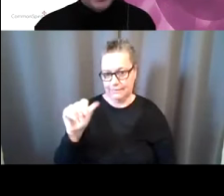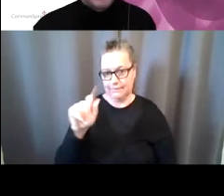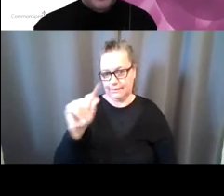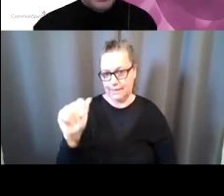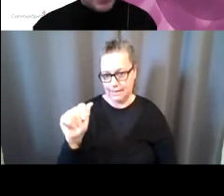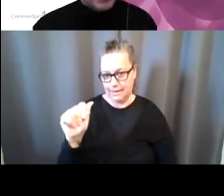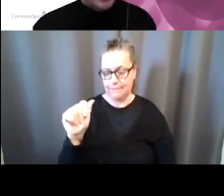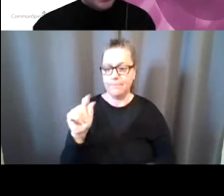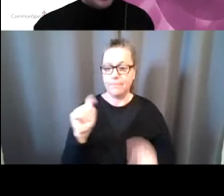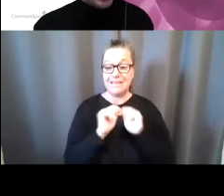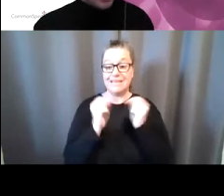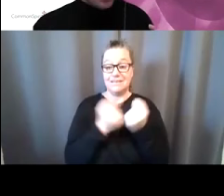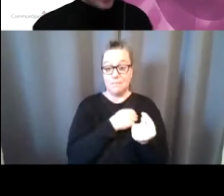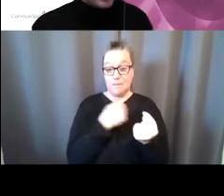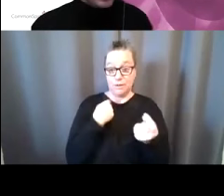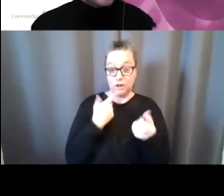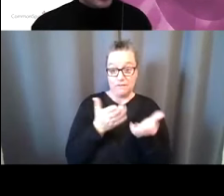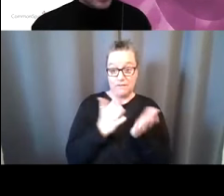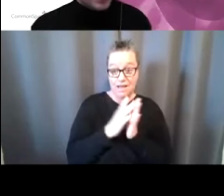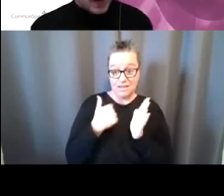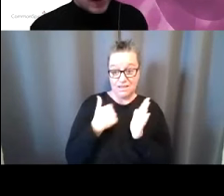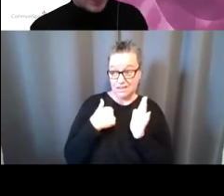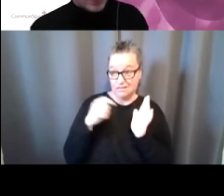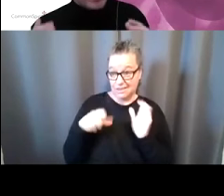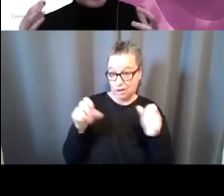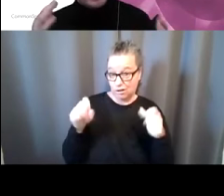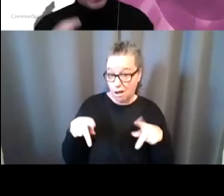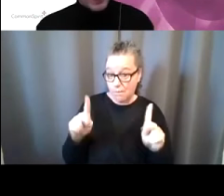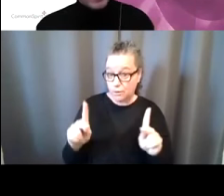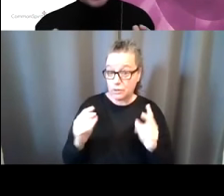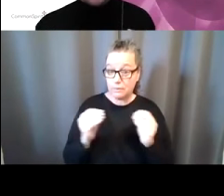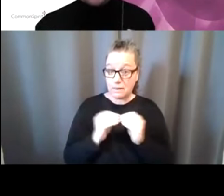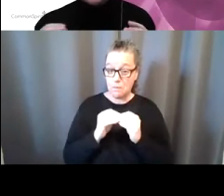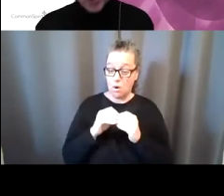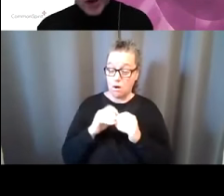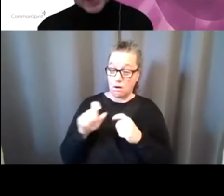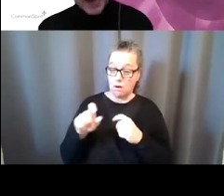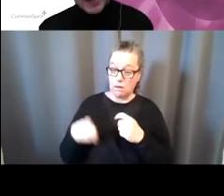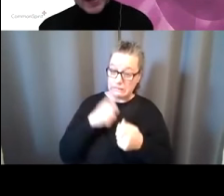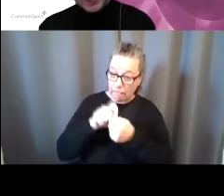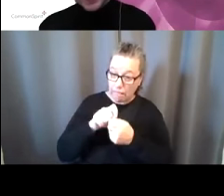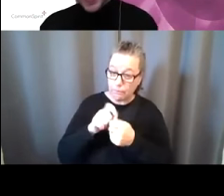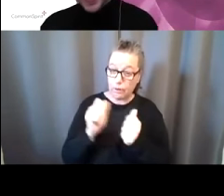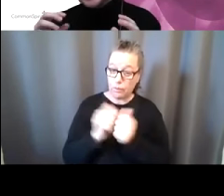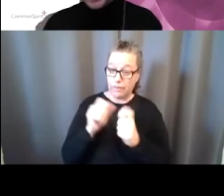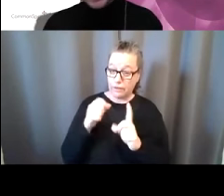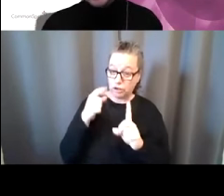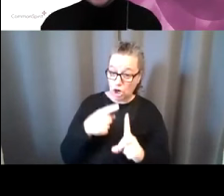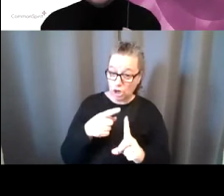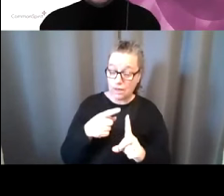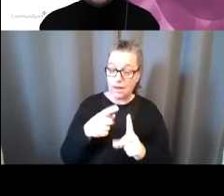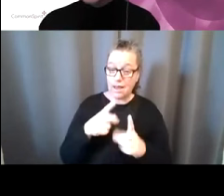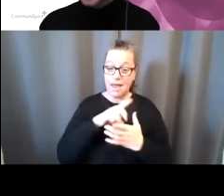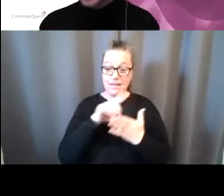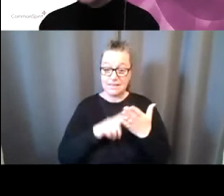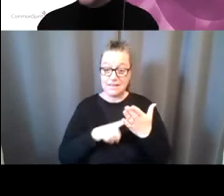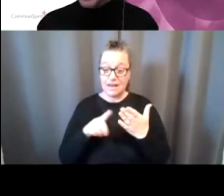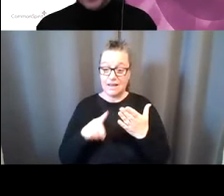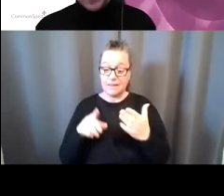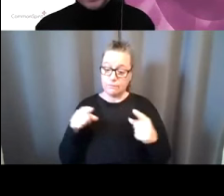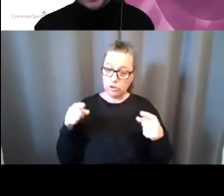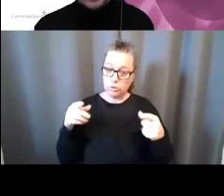Team members have asked us to, is there an opportunity to be more deliberate with our target setting and designing them to gear